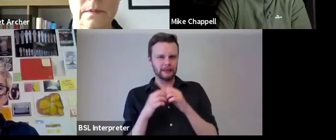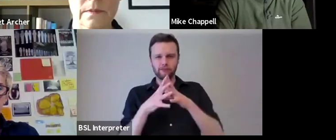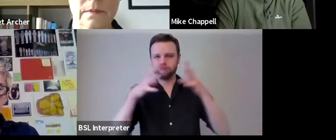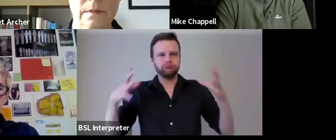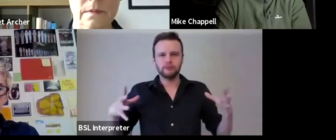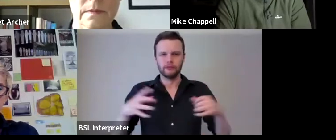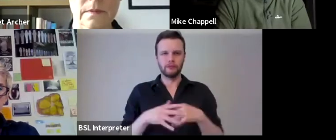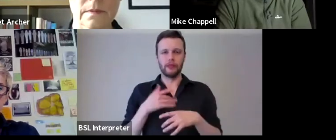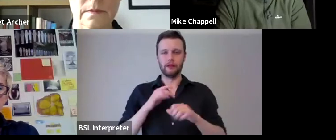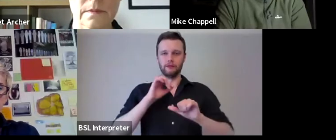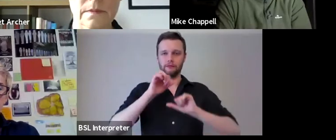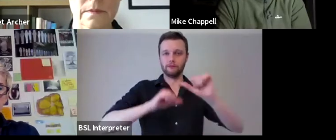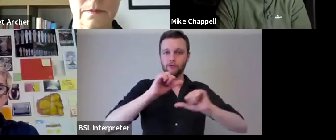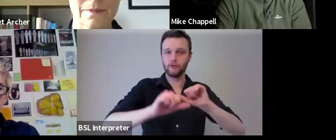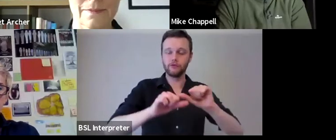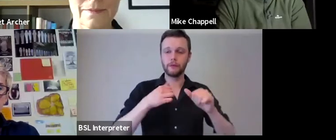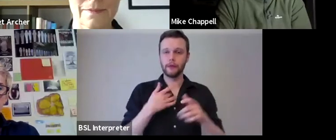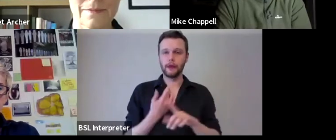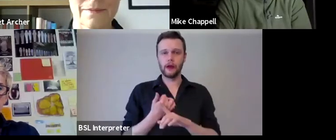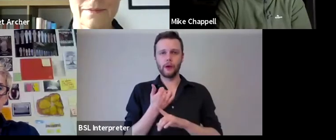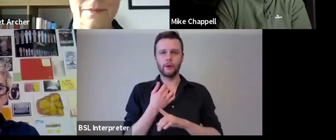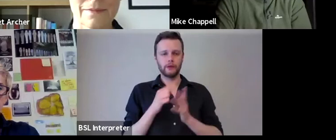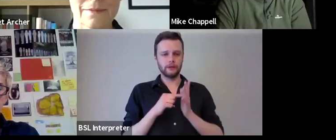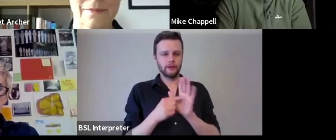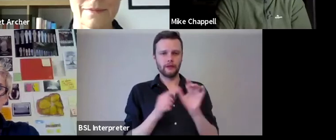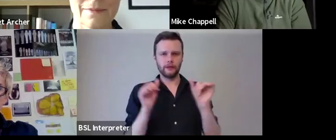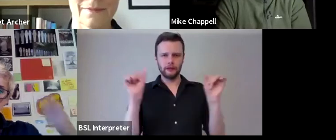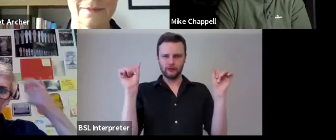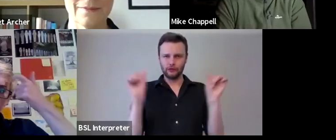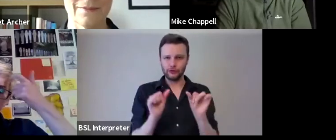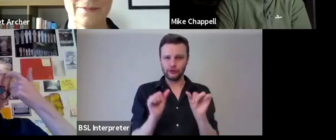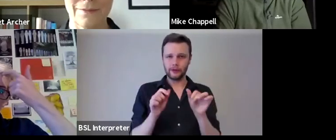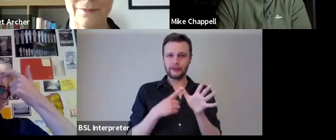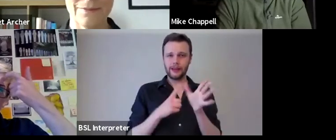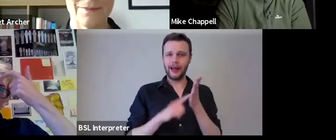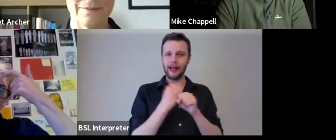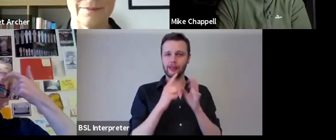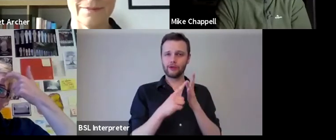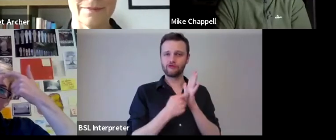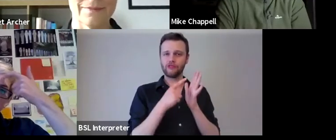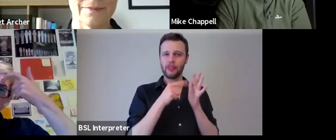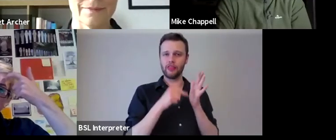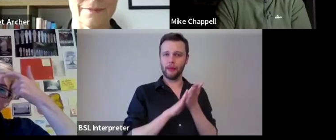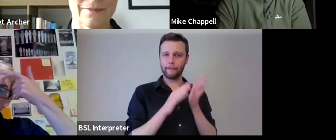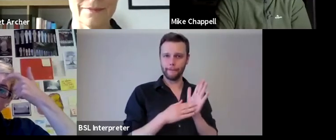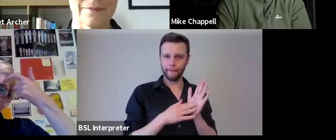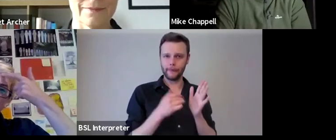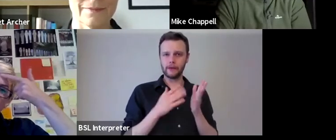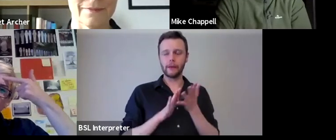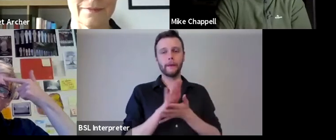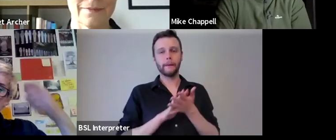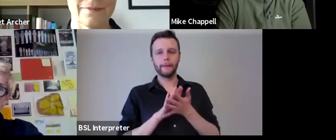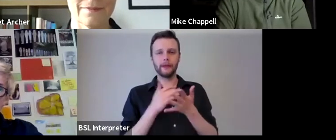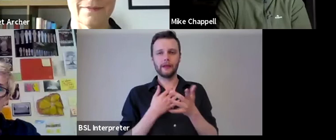then I programmed like this sort of shortest path algorithm, which is what Google Maps uses